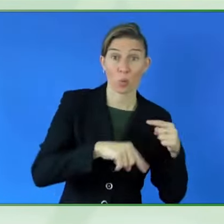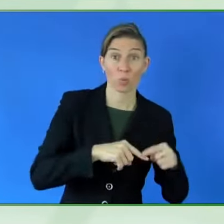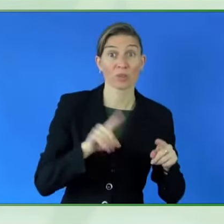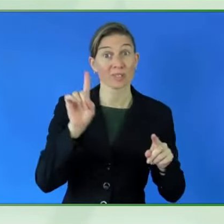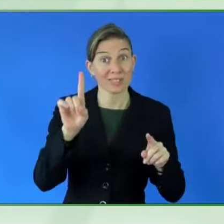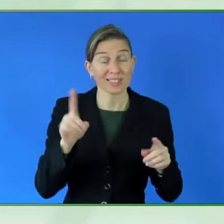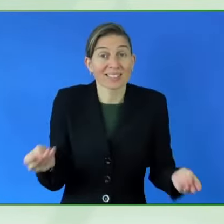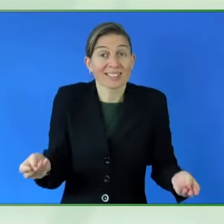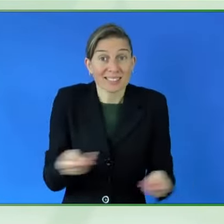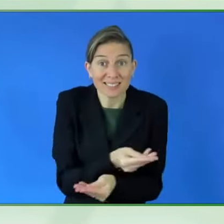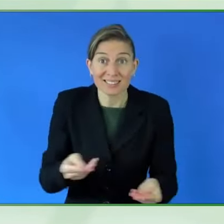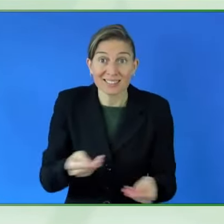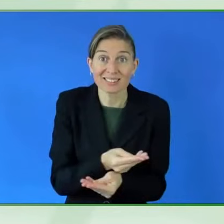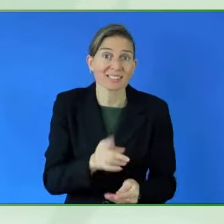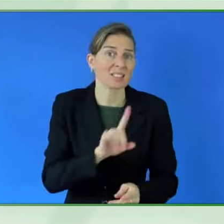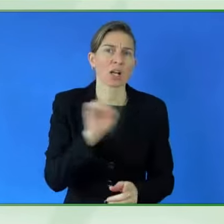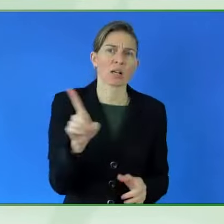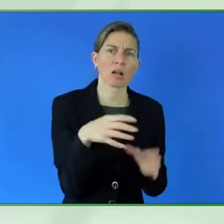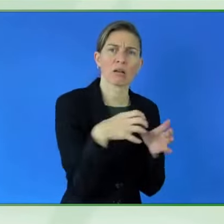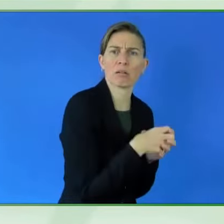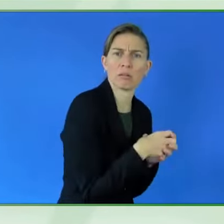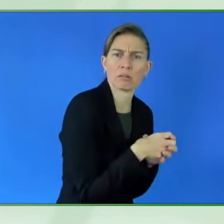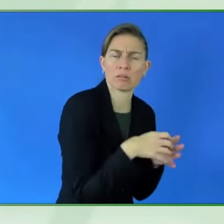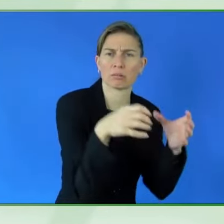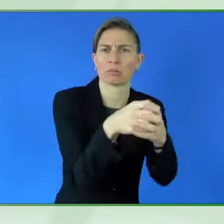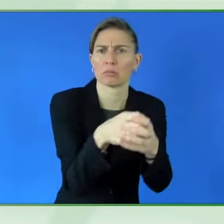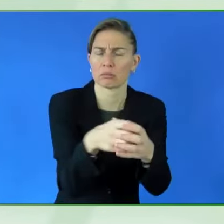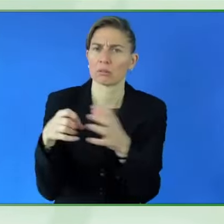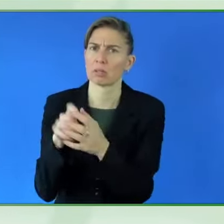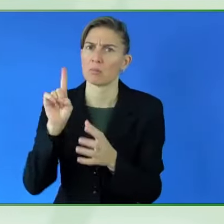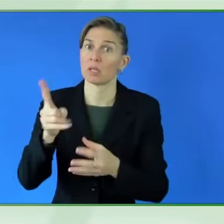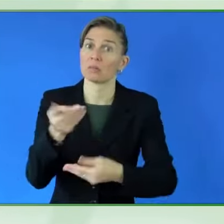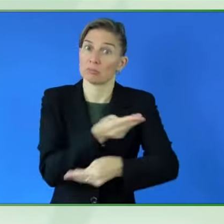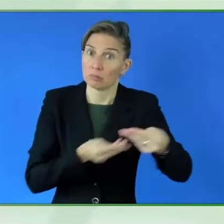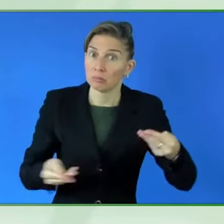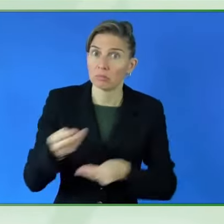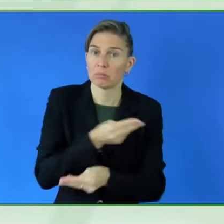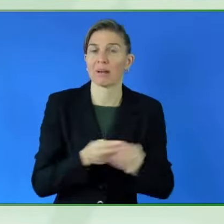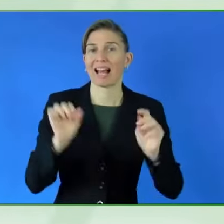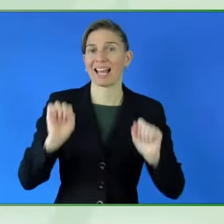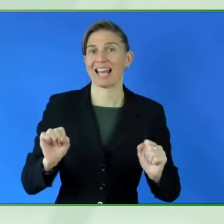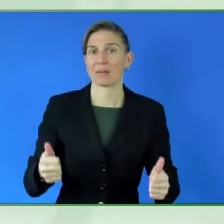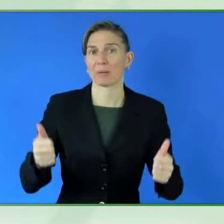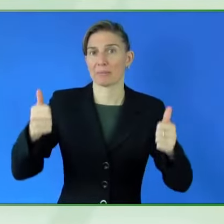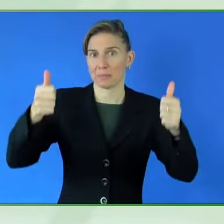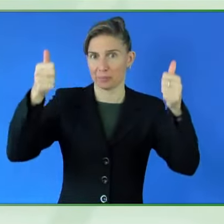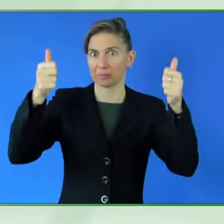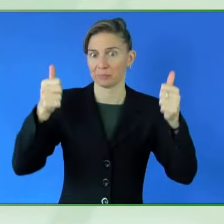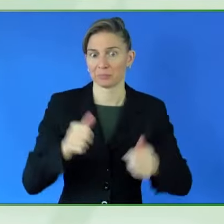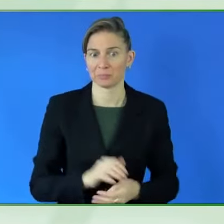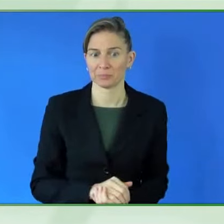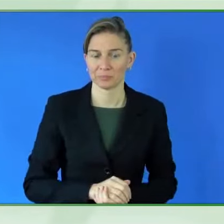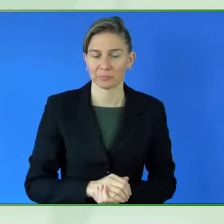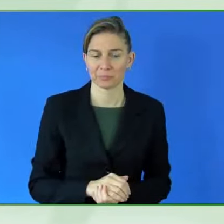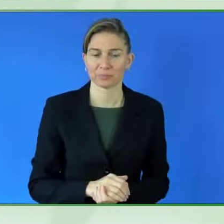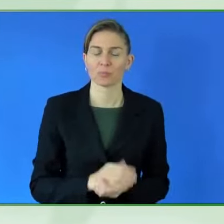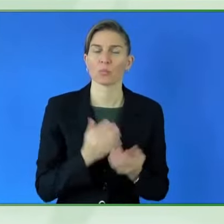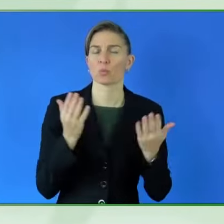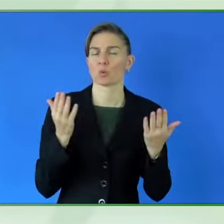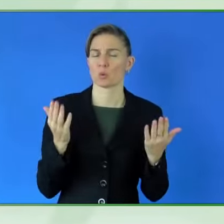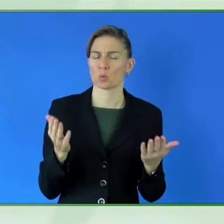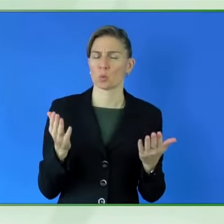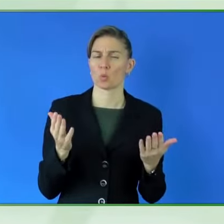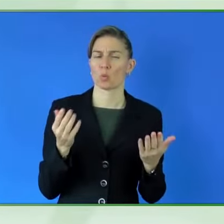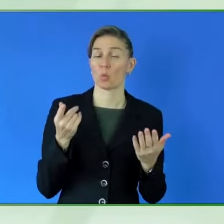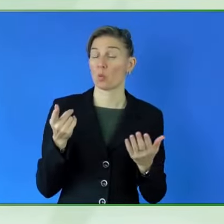concerns have across the board, multimodally. So supporting the development and automated collection